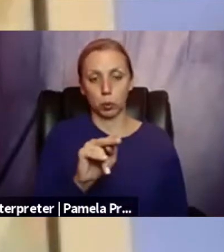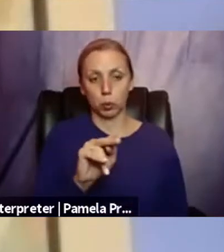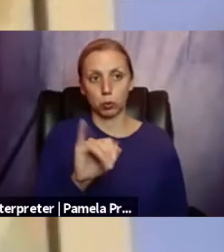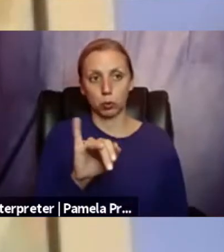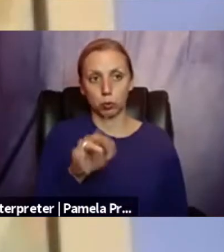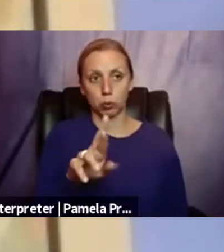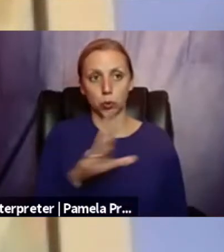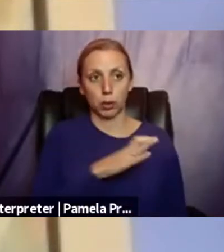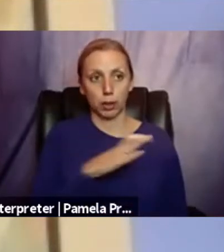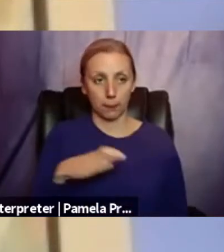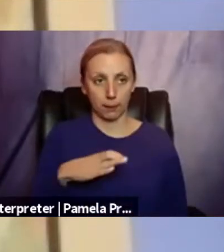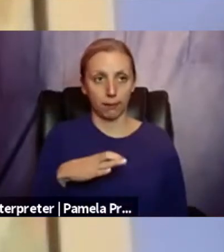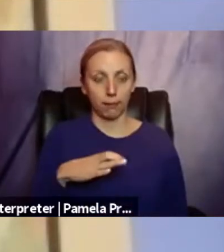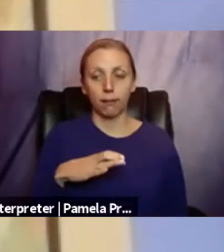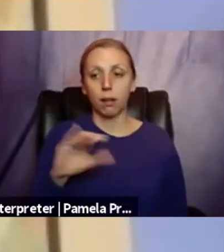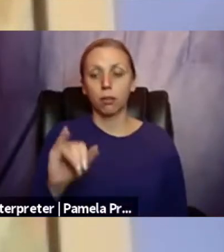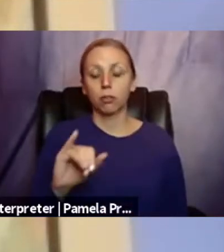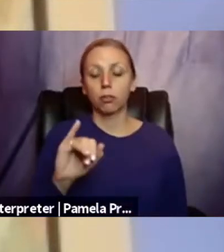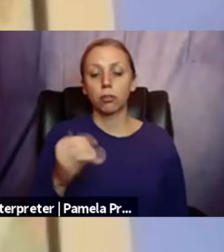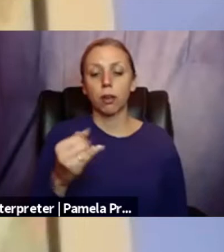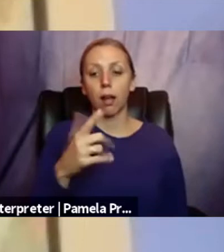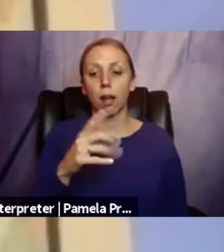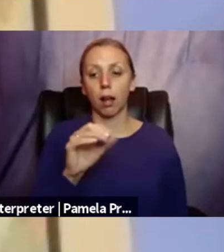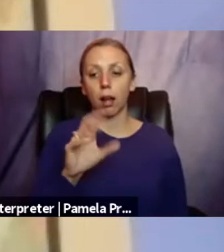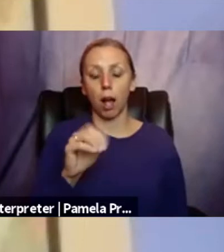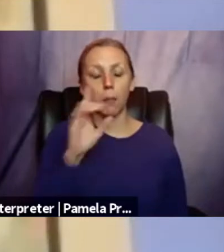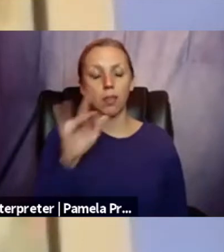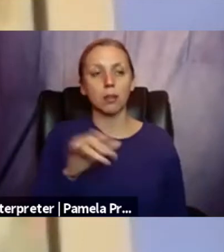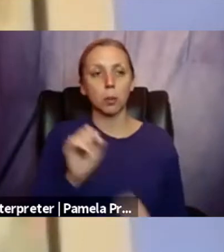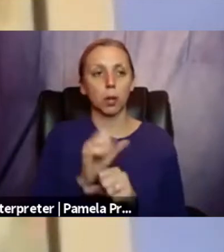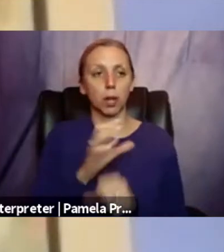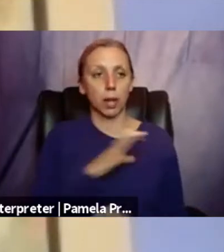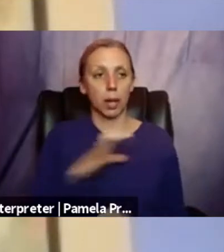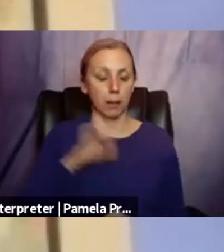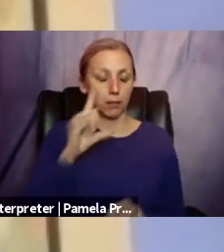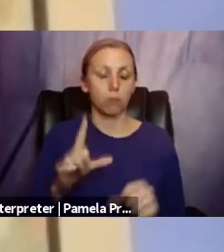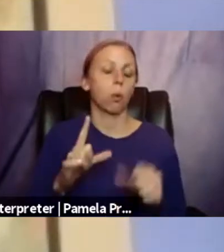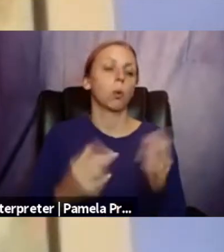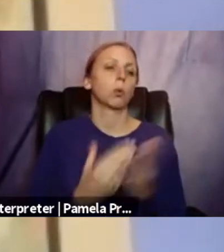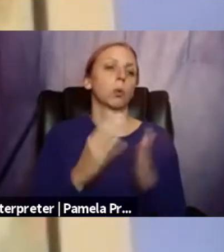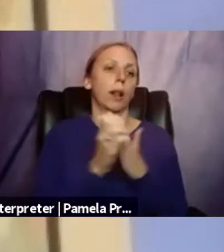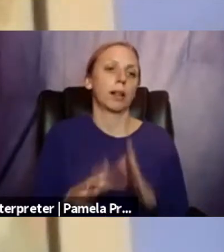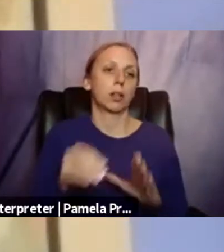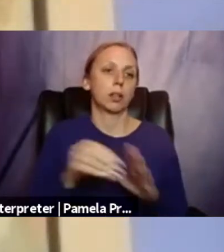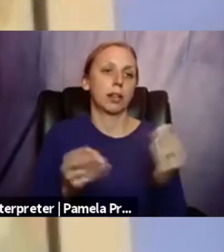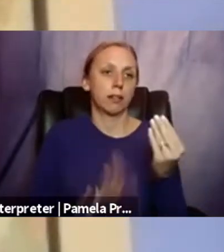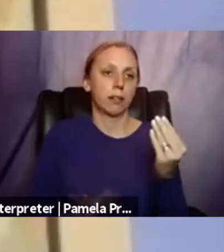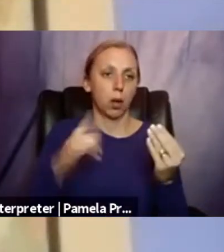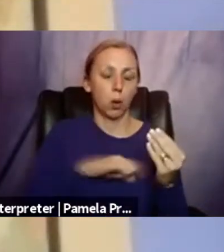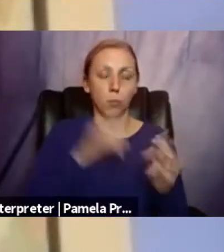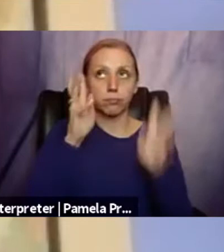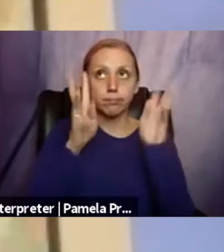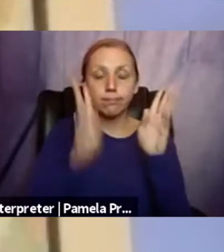share, JCOM is a proactive working committee of emerging leaders in the field where we generate ideas through